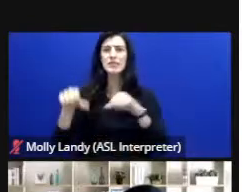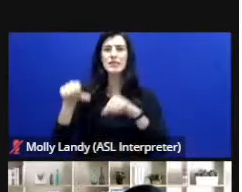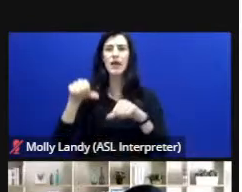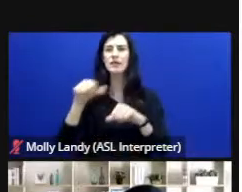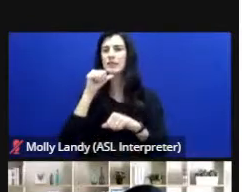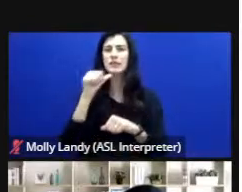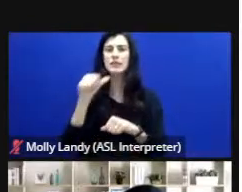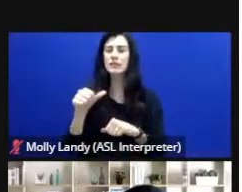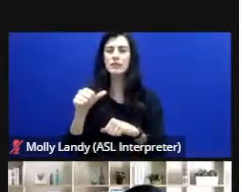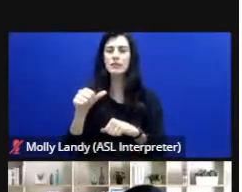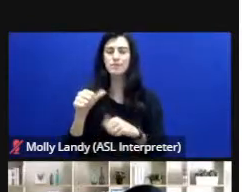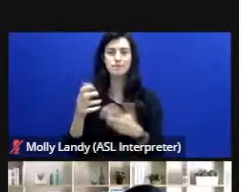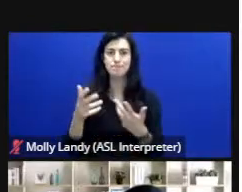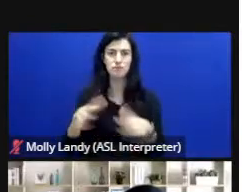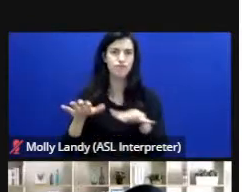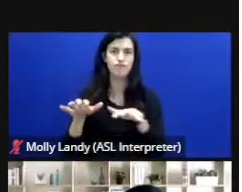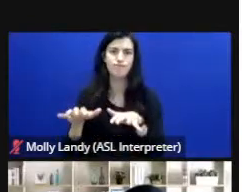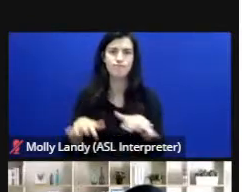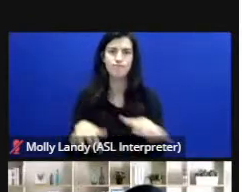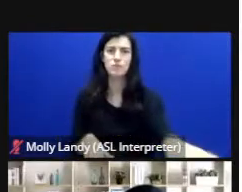okay, yeah.